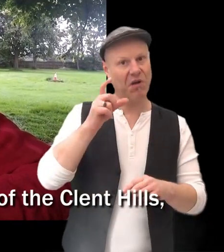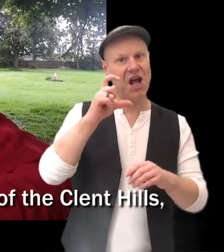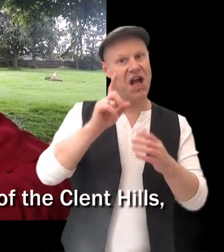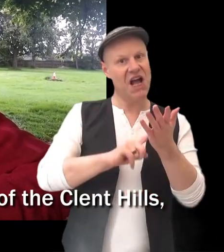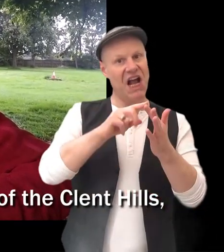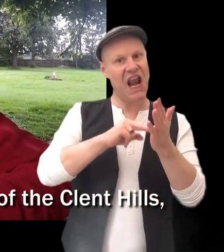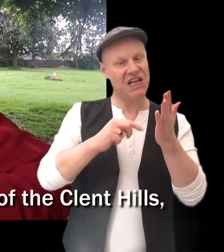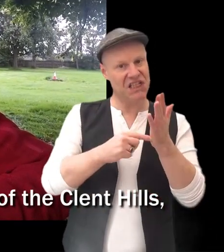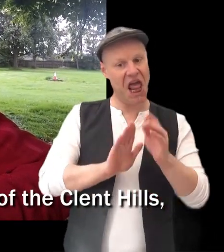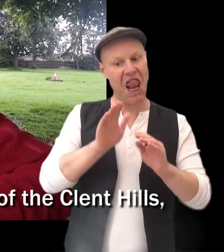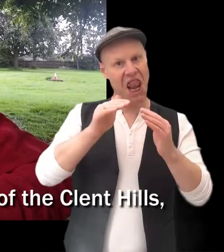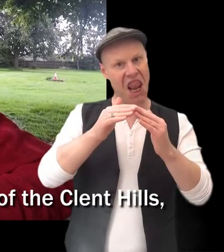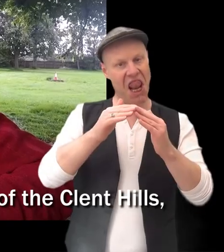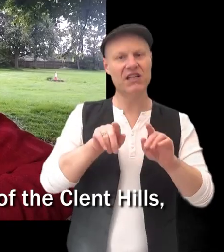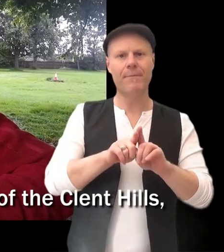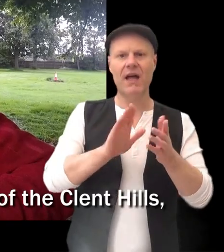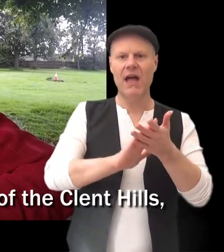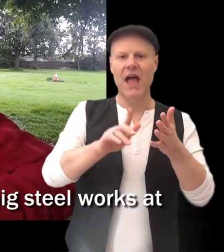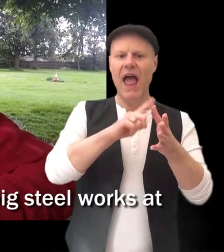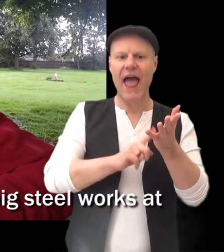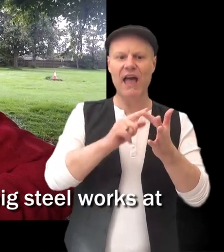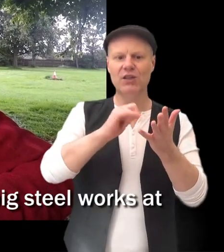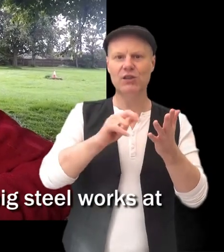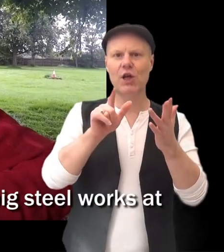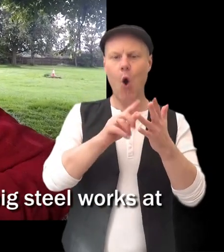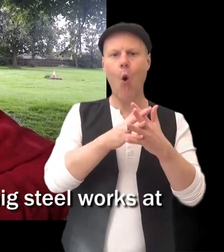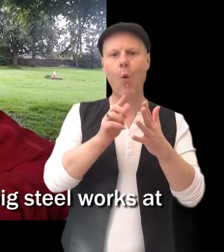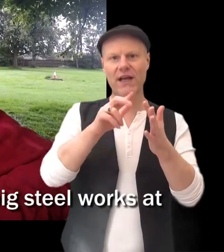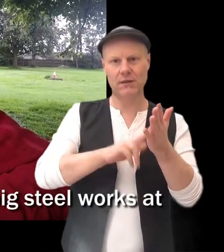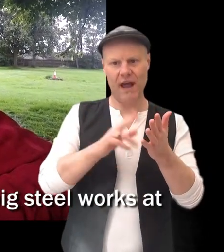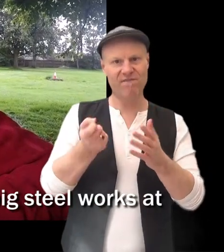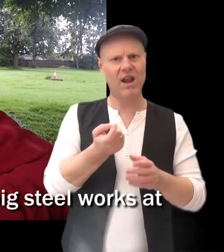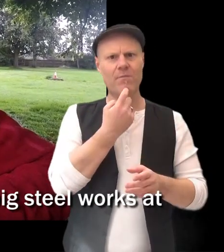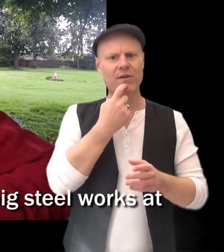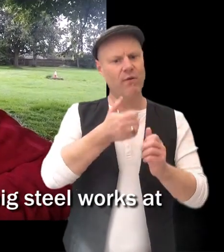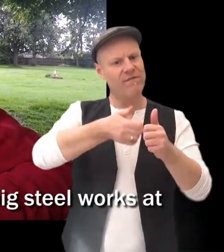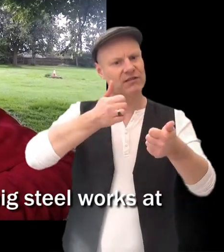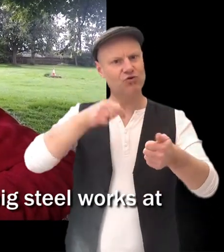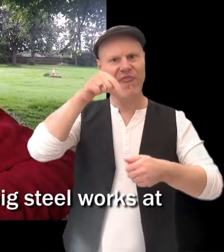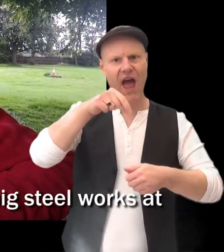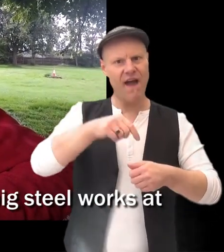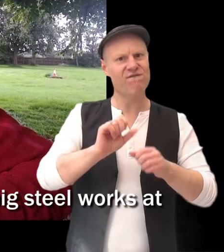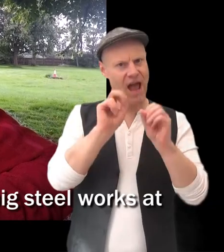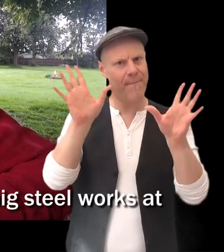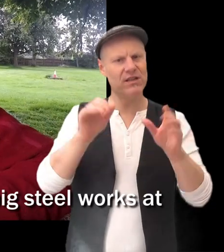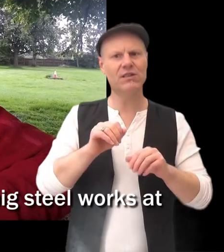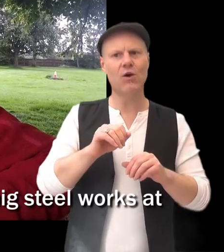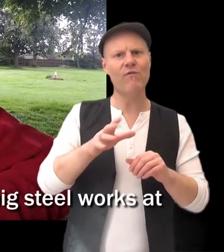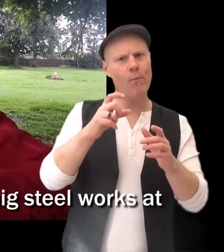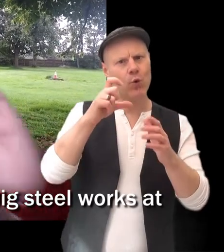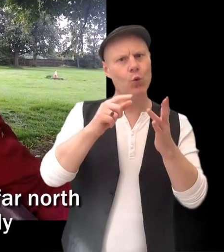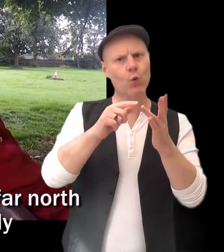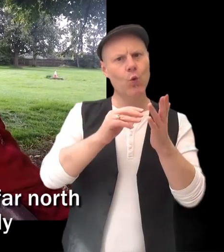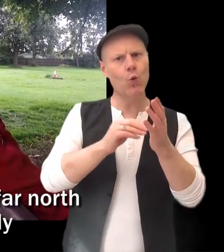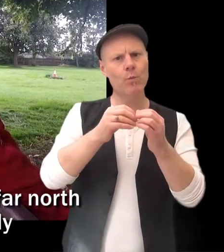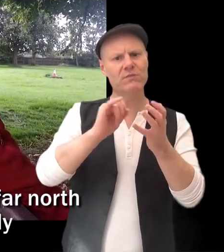as the edge of the Clentills, Aylesowen, where they had the big steelworks at Coonswood. Up north, you can go